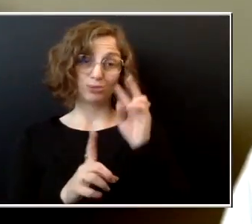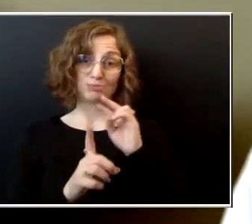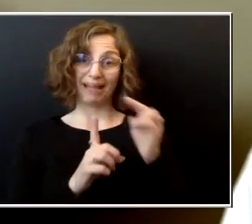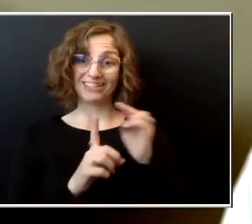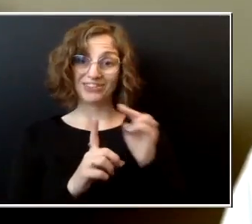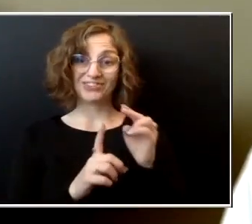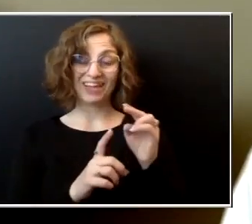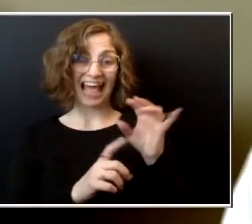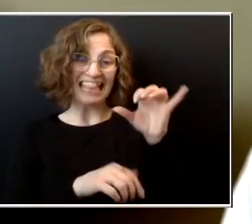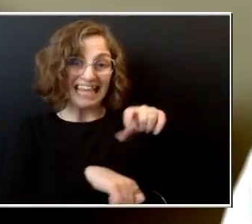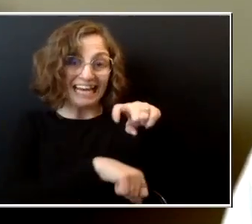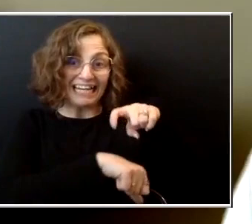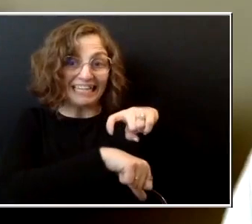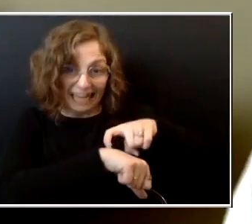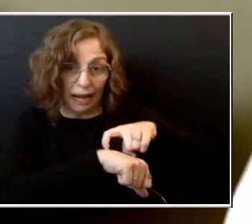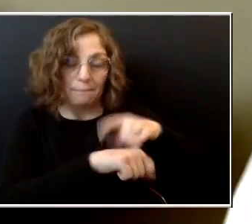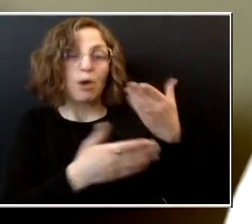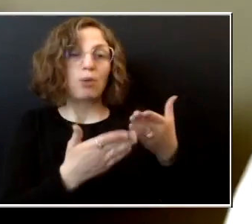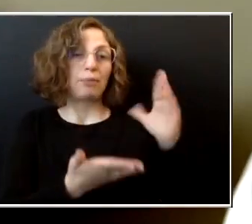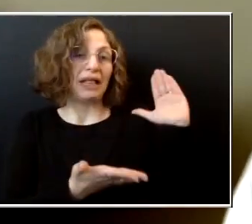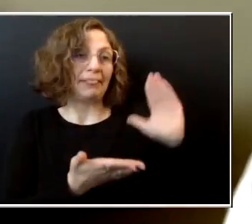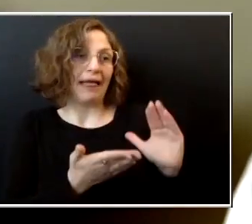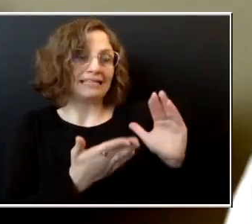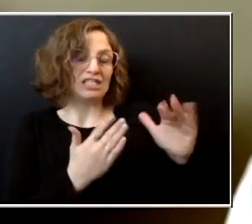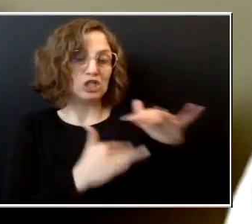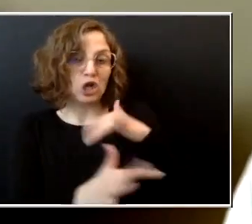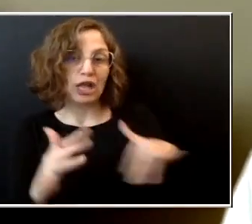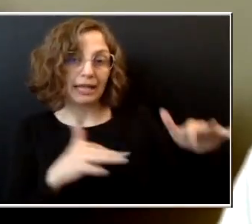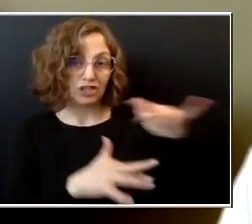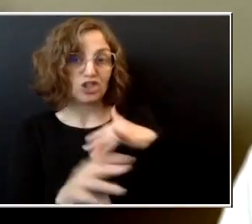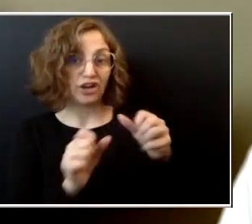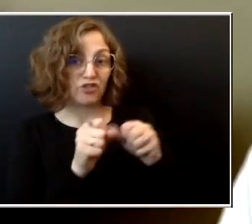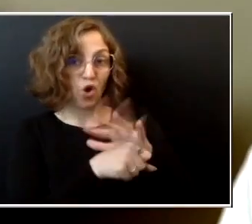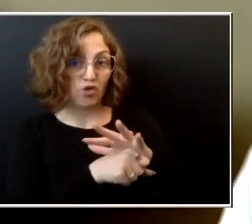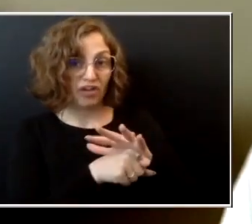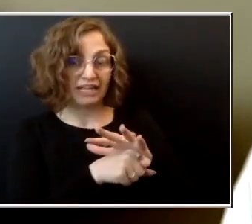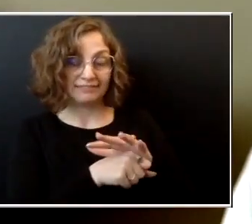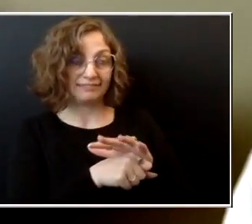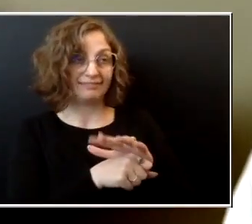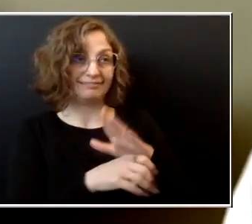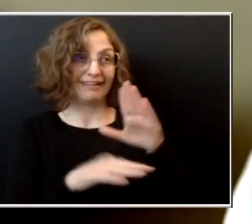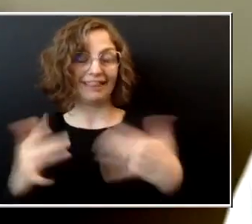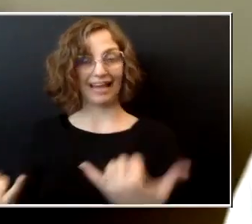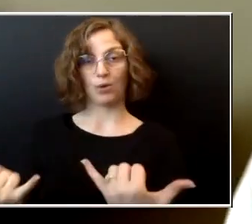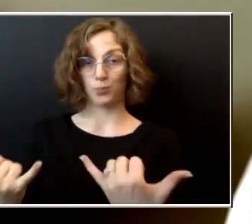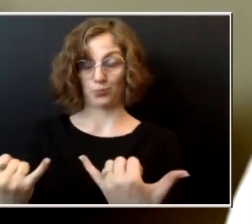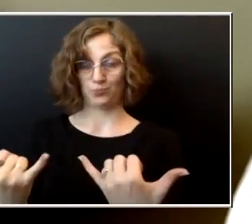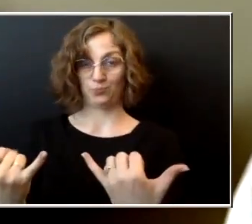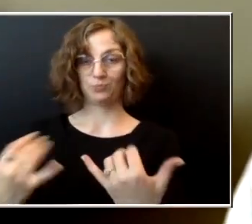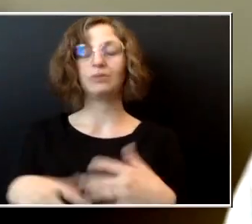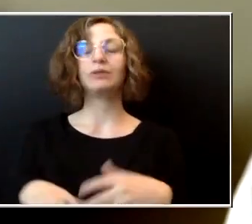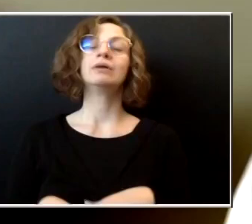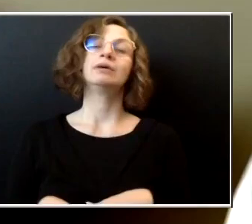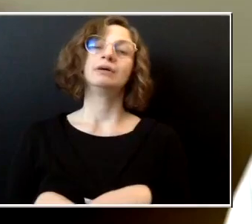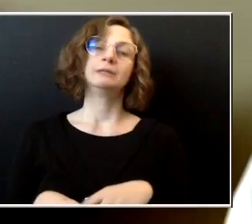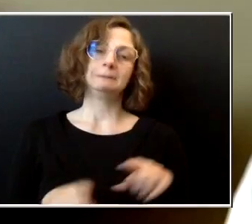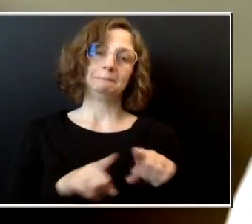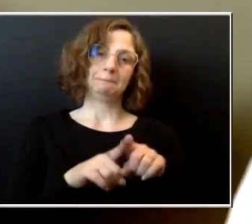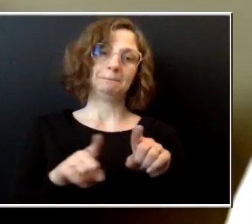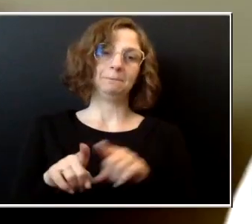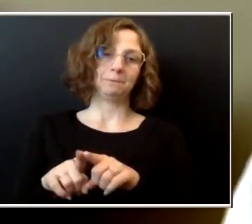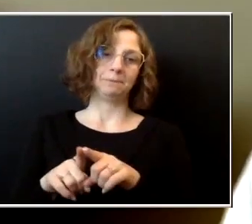circulation of the virus going around in any one community than there is currently. The other thing is, we are now